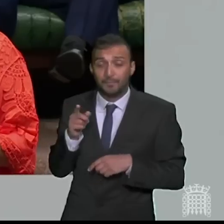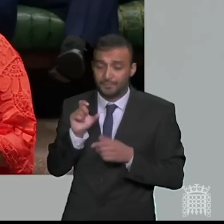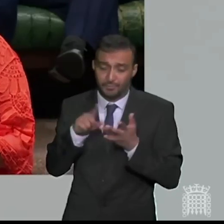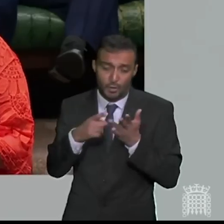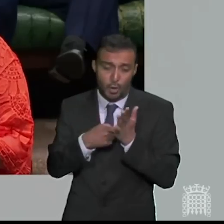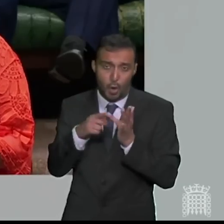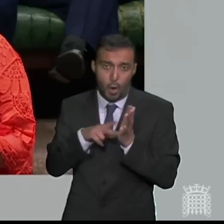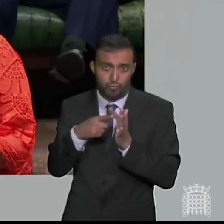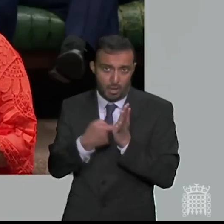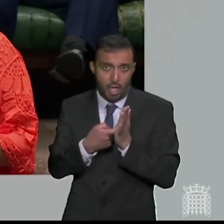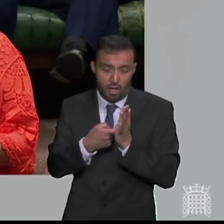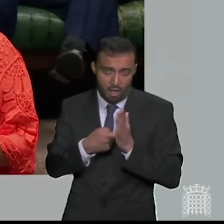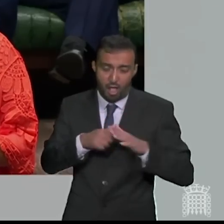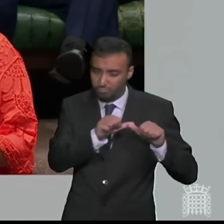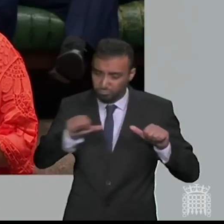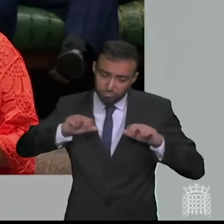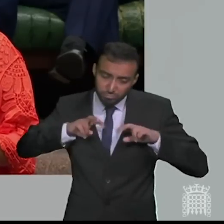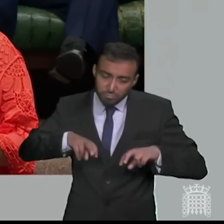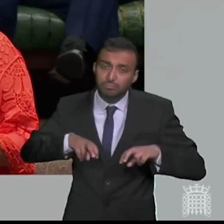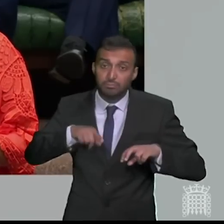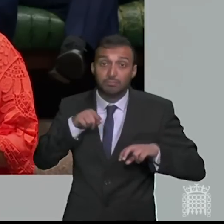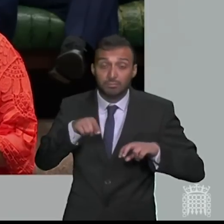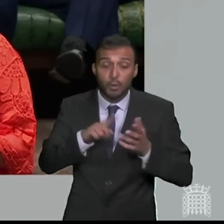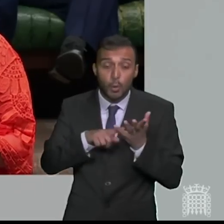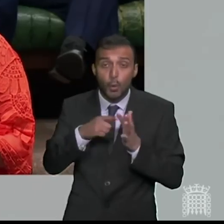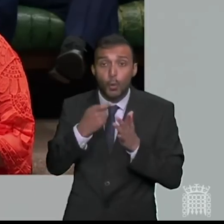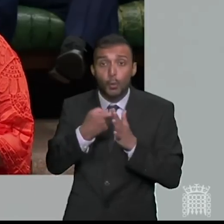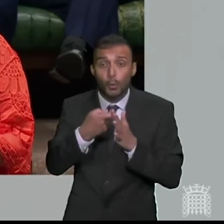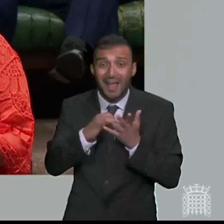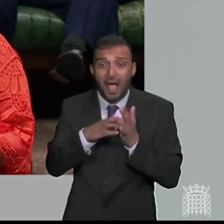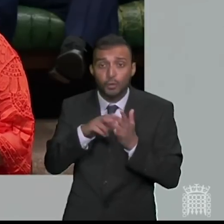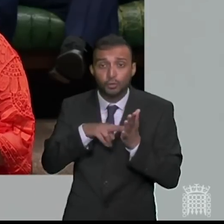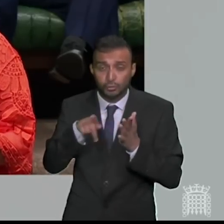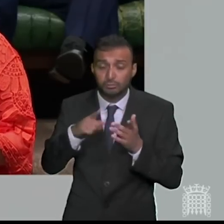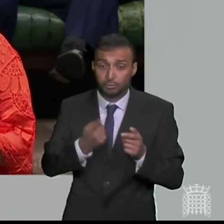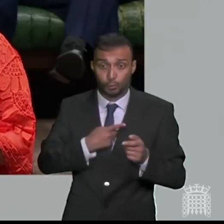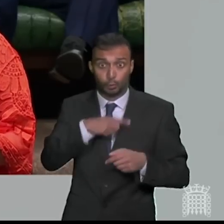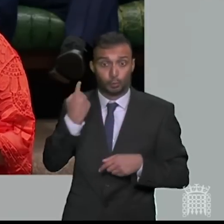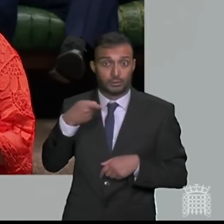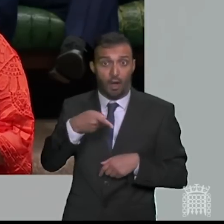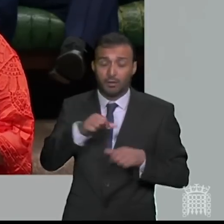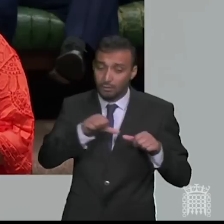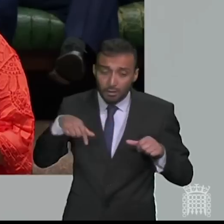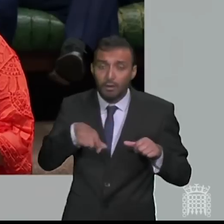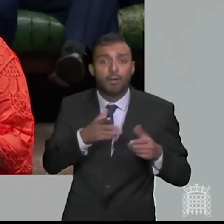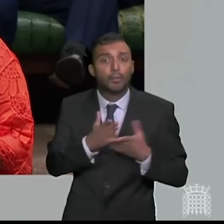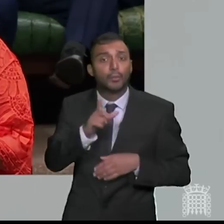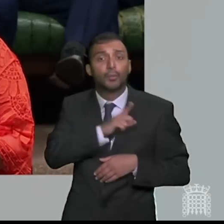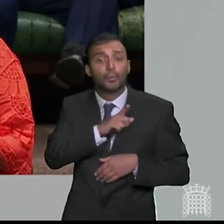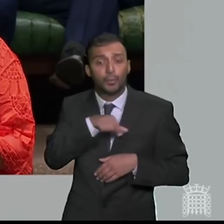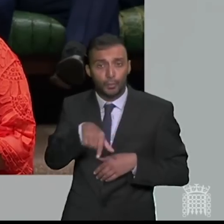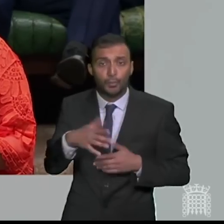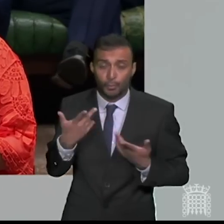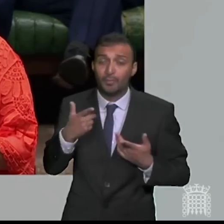the cause of Luke Ashton's suicide in April 2021 was gambling disorder.